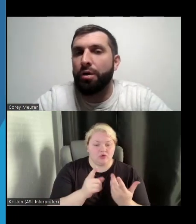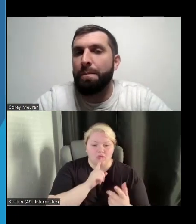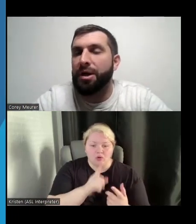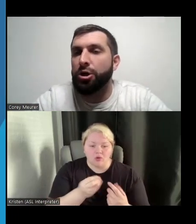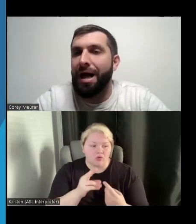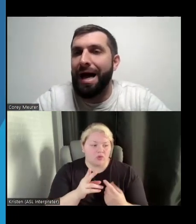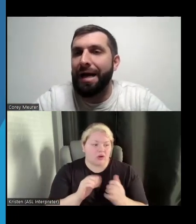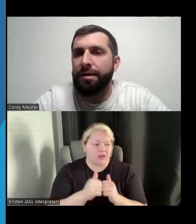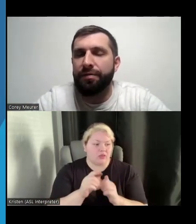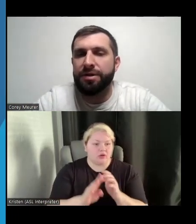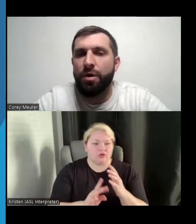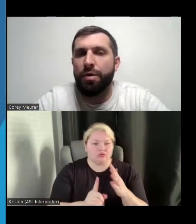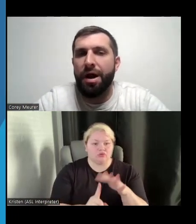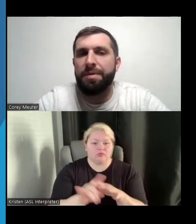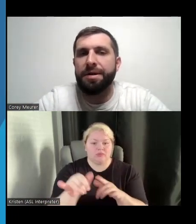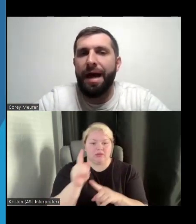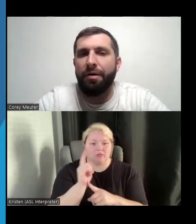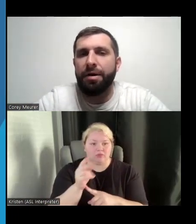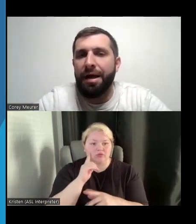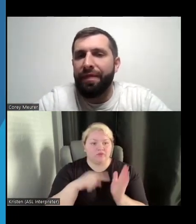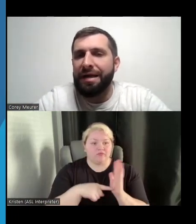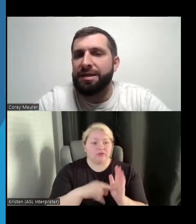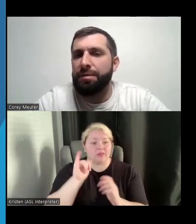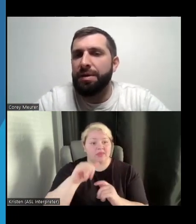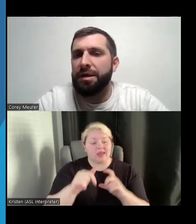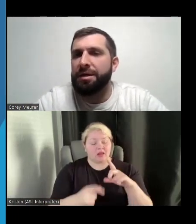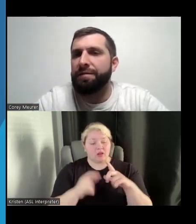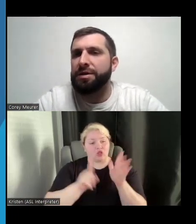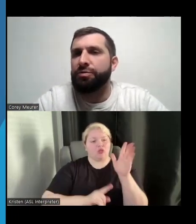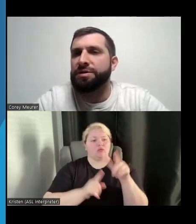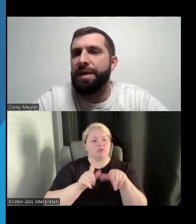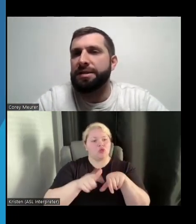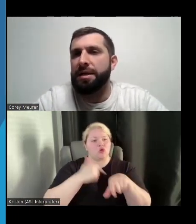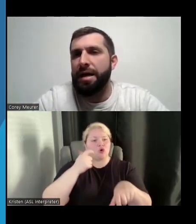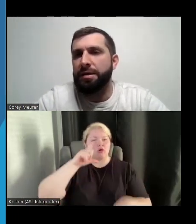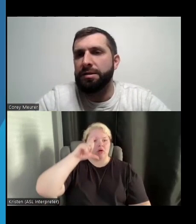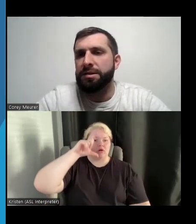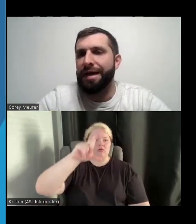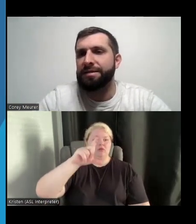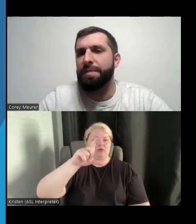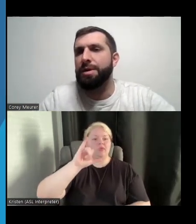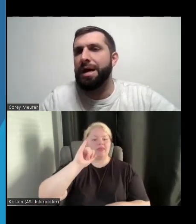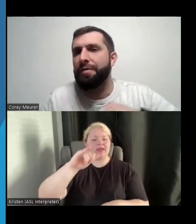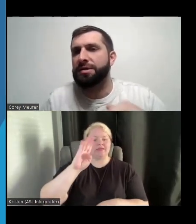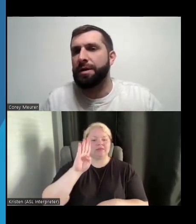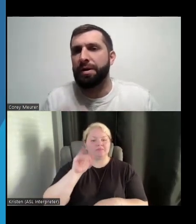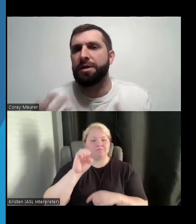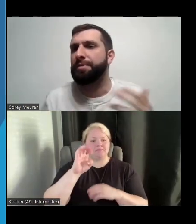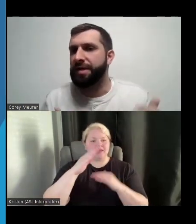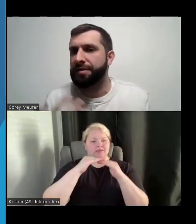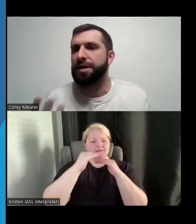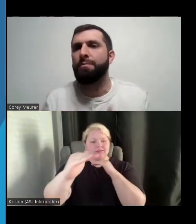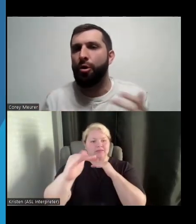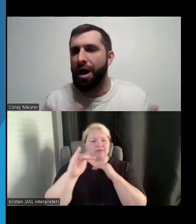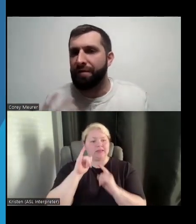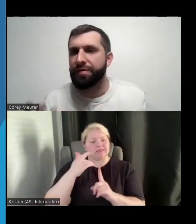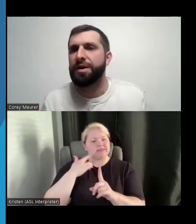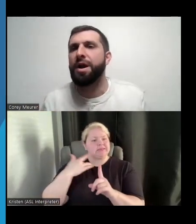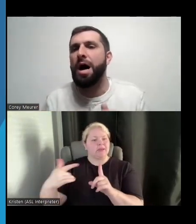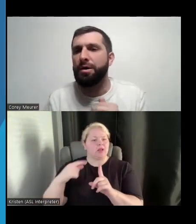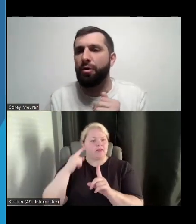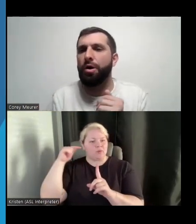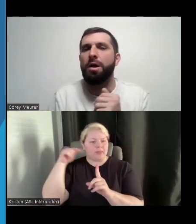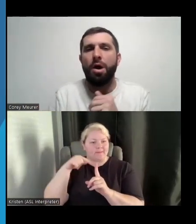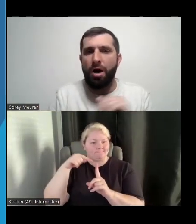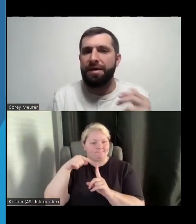longer middle line, it's going up and down, that's going to be an individual's baseline. So that's maybe how they're typically presenting more often